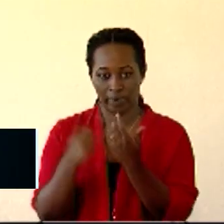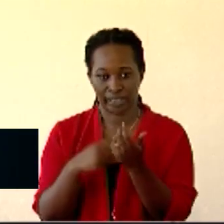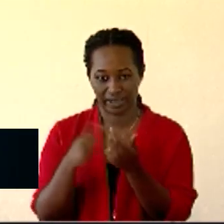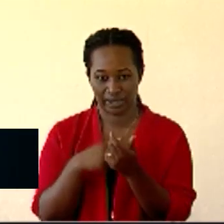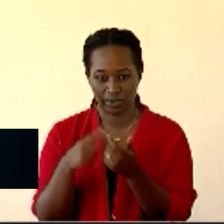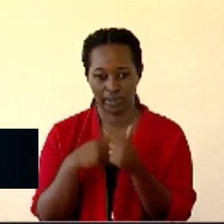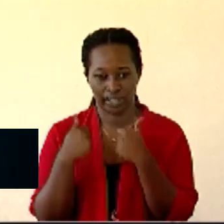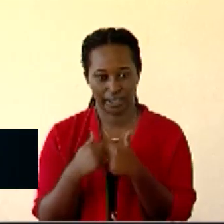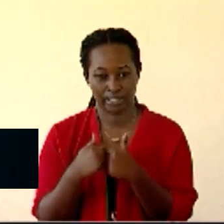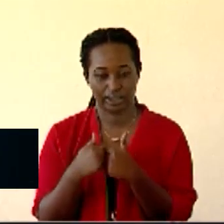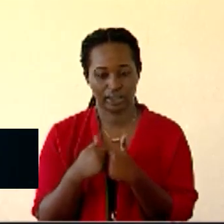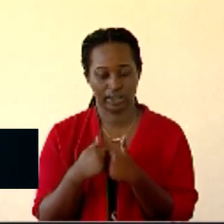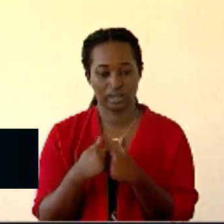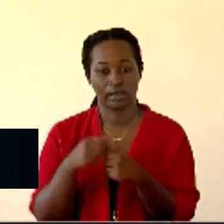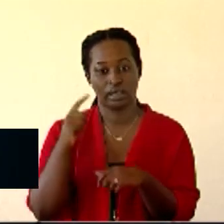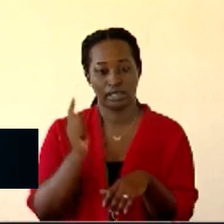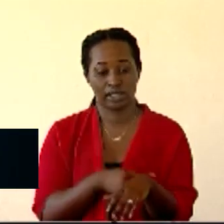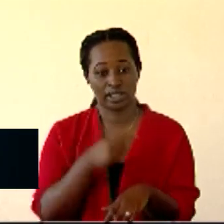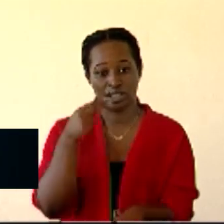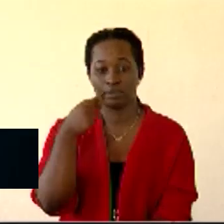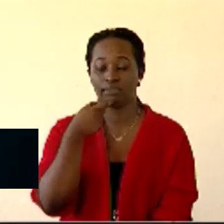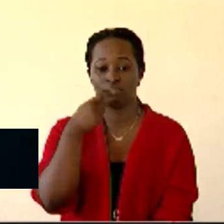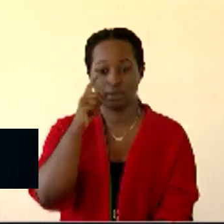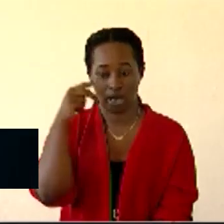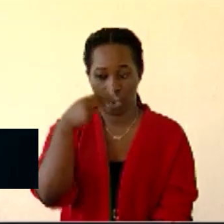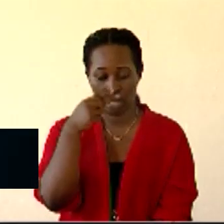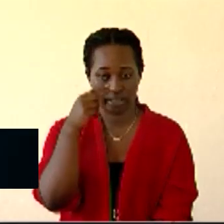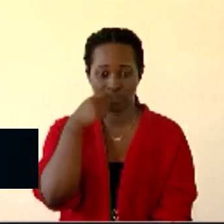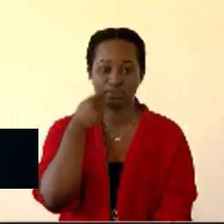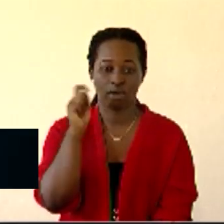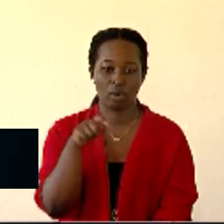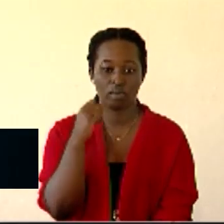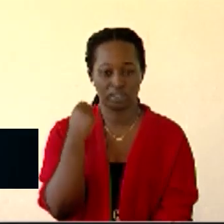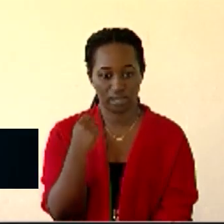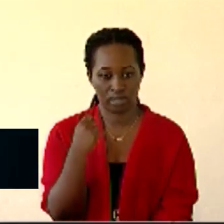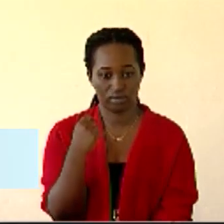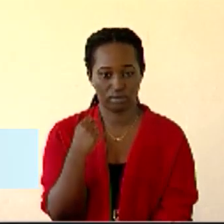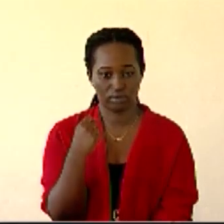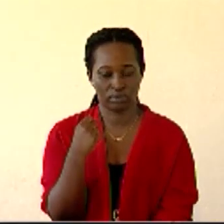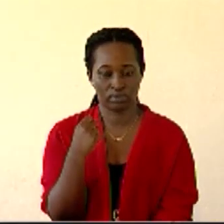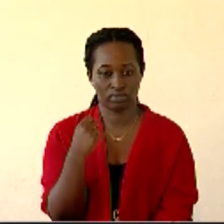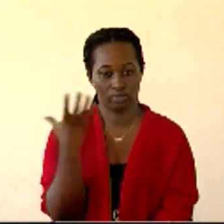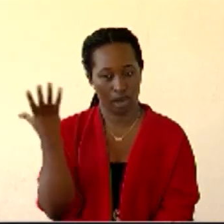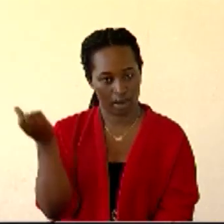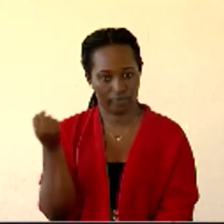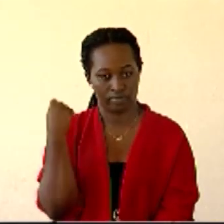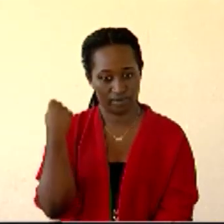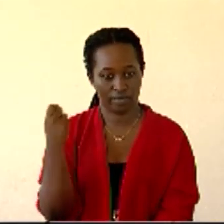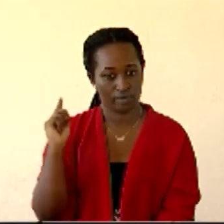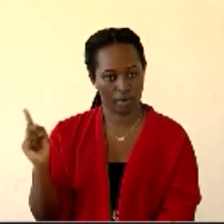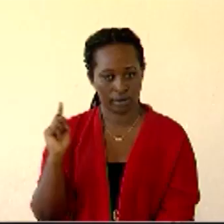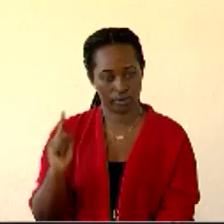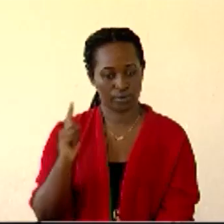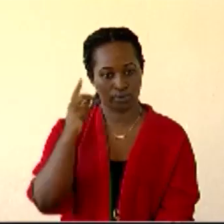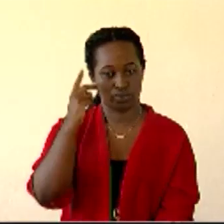properly. The hydrogens are supposed to be 5. So this is 1, 2, 3, 4, 5. The oxygens